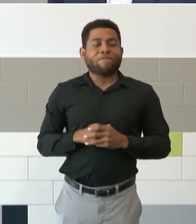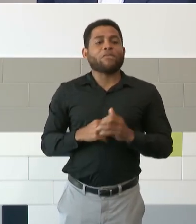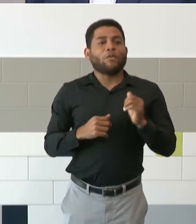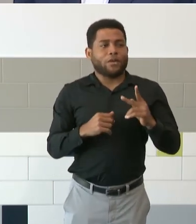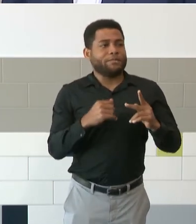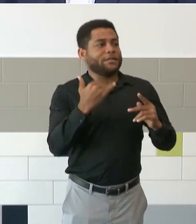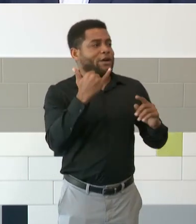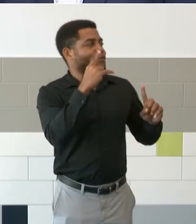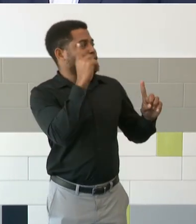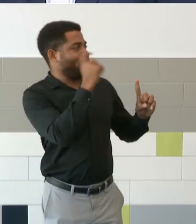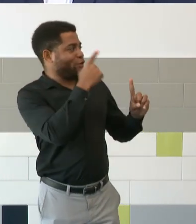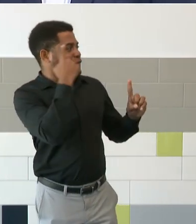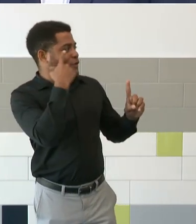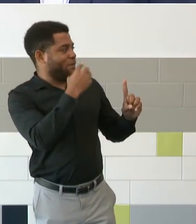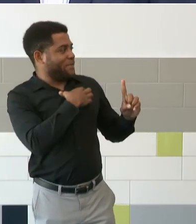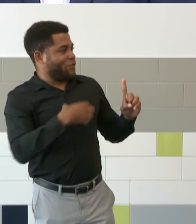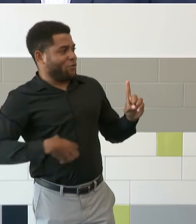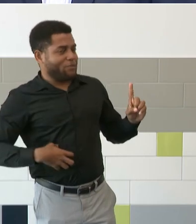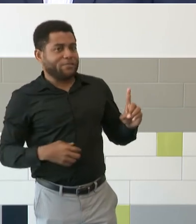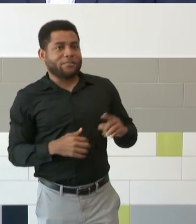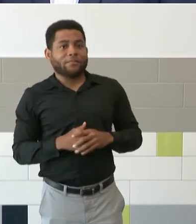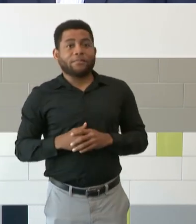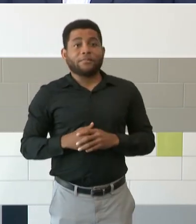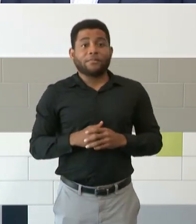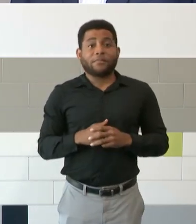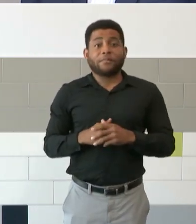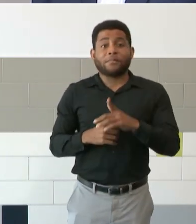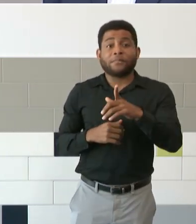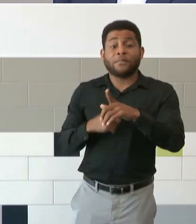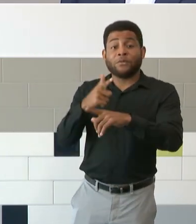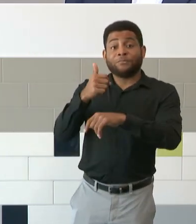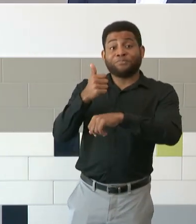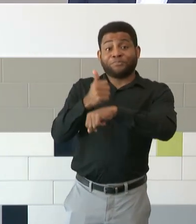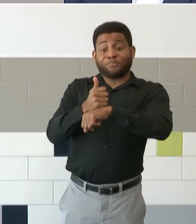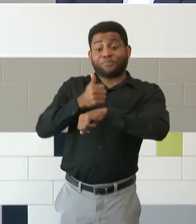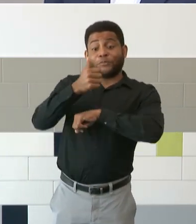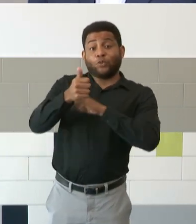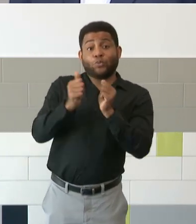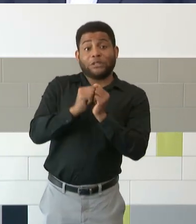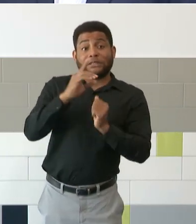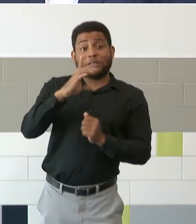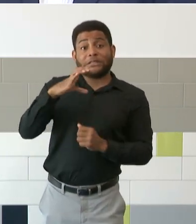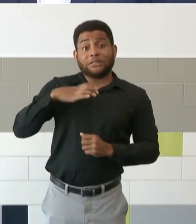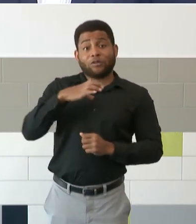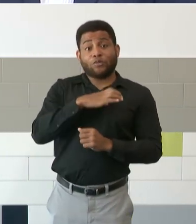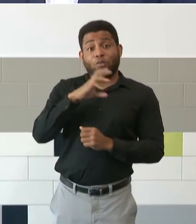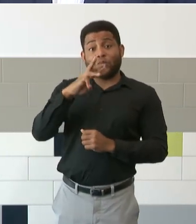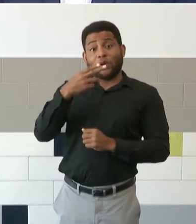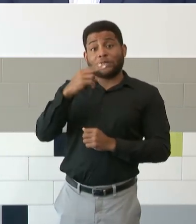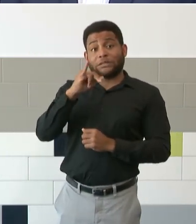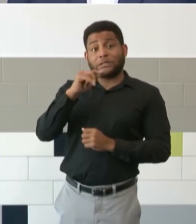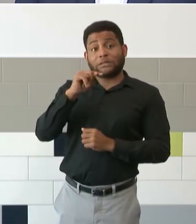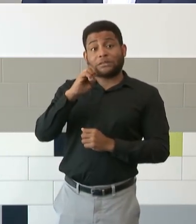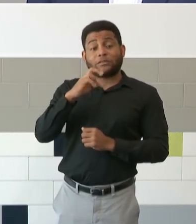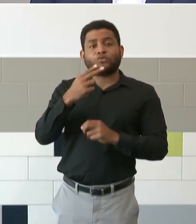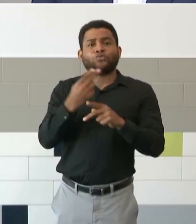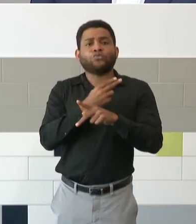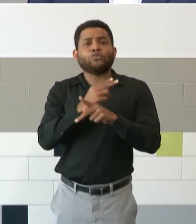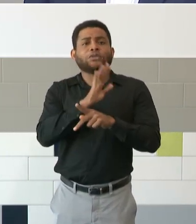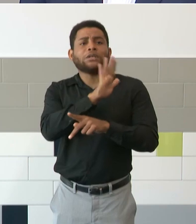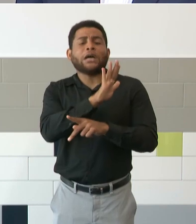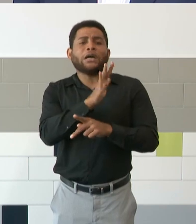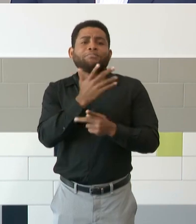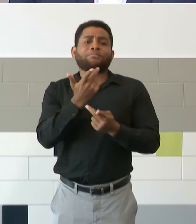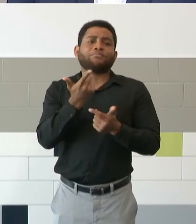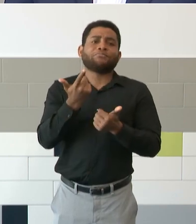Councilmember White is that he used his position to pressure employees within the onesie office to